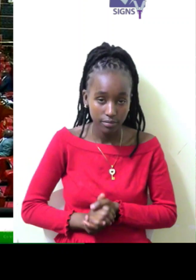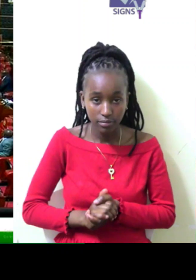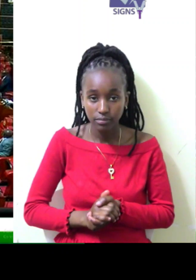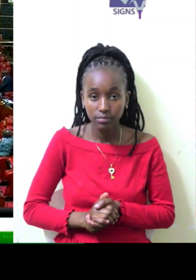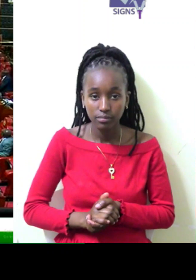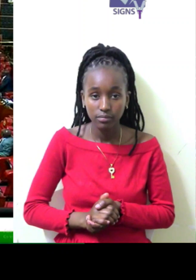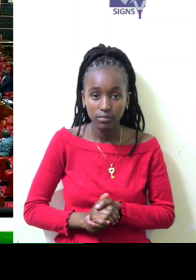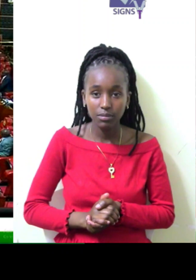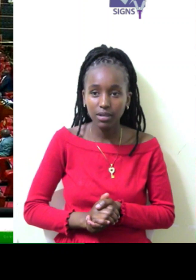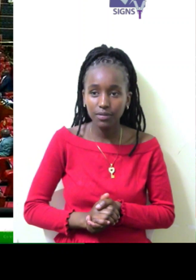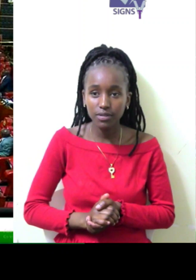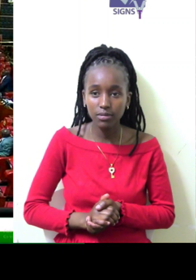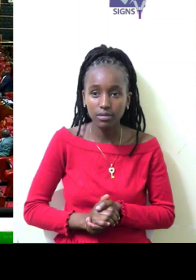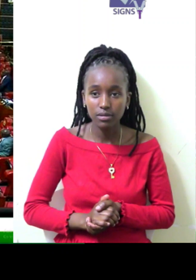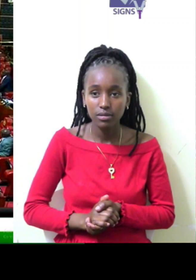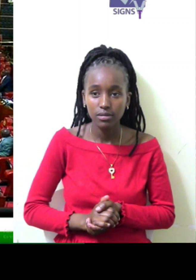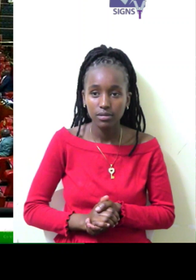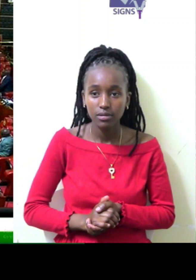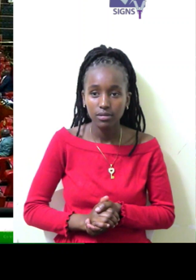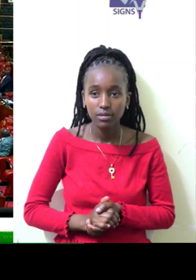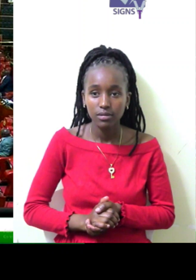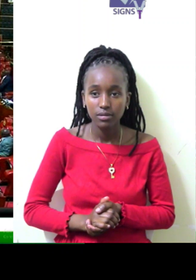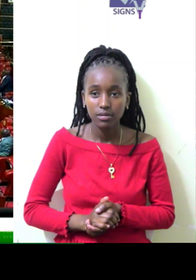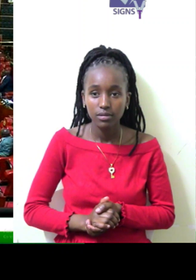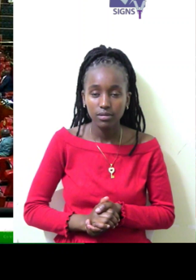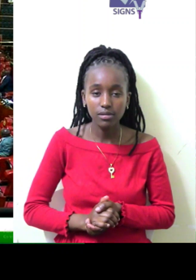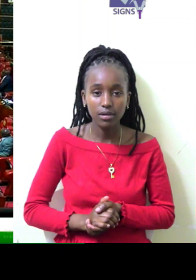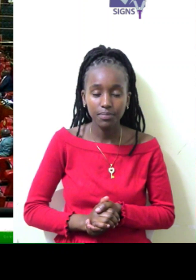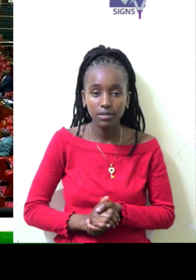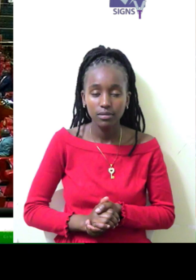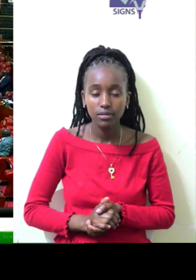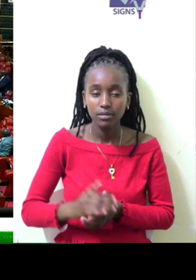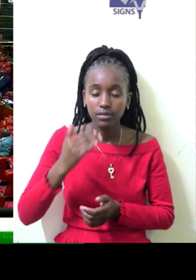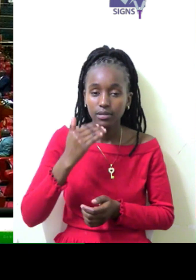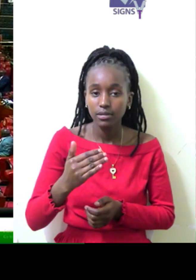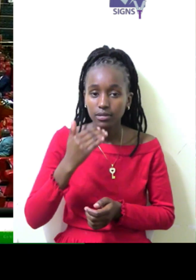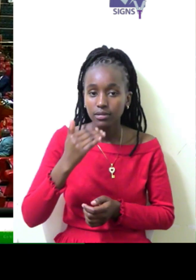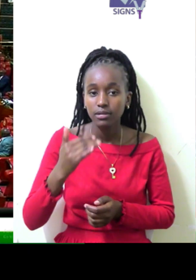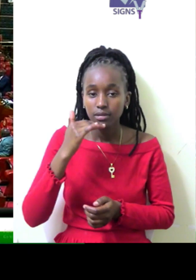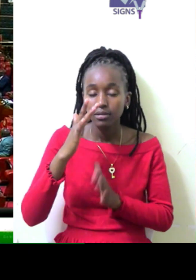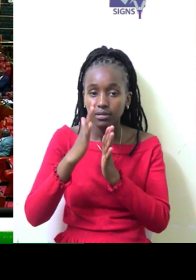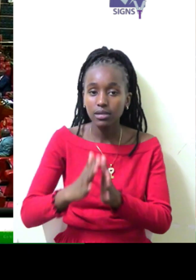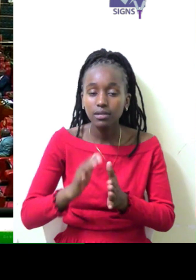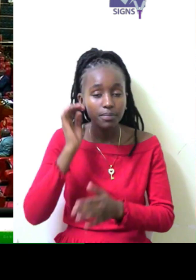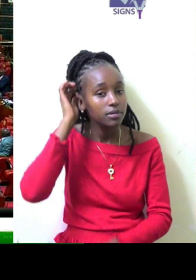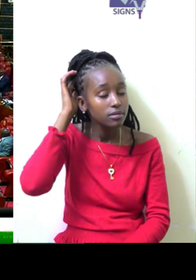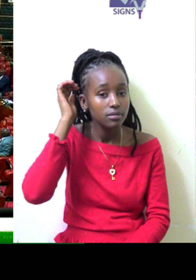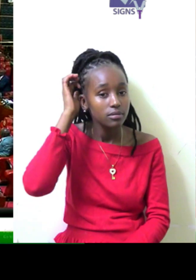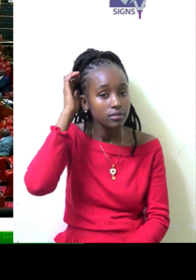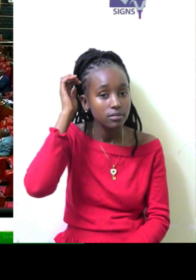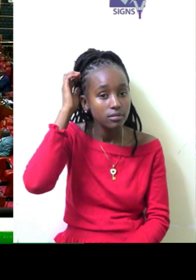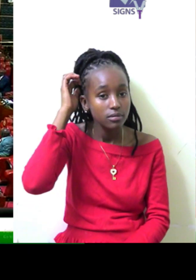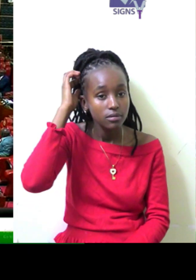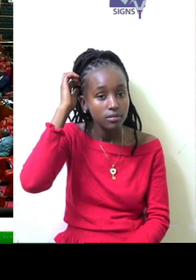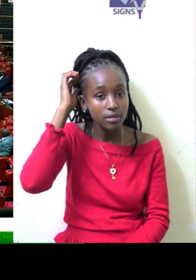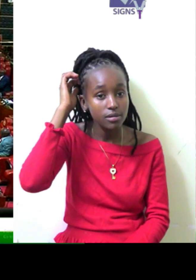I thank you, Honorable Speaker, for this opportunity. Honorable Speaker, the main reason why parliaments